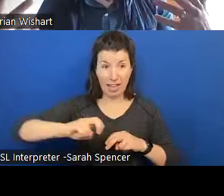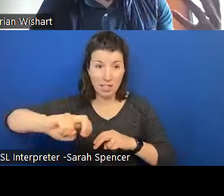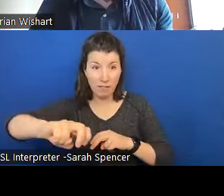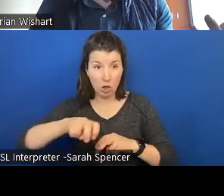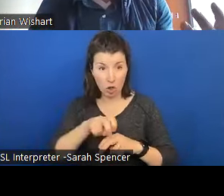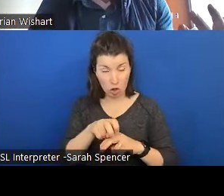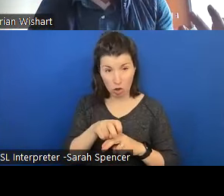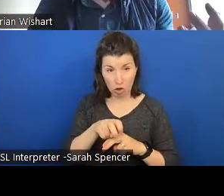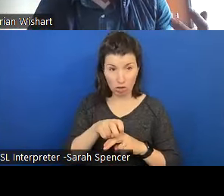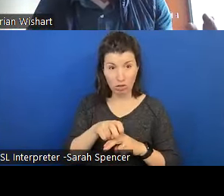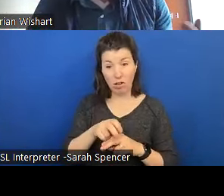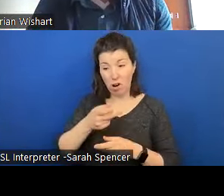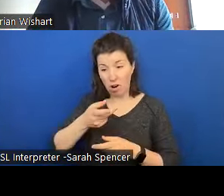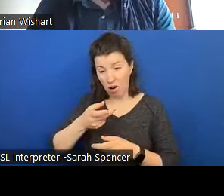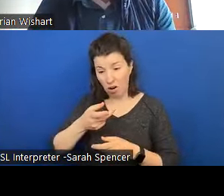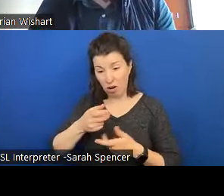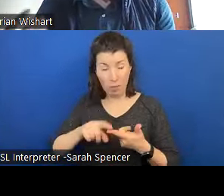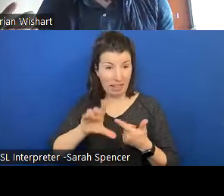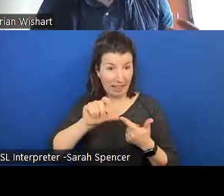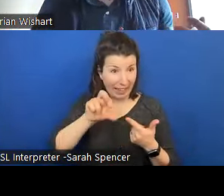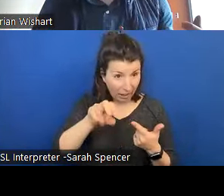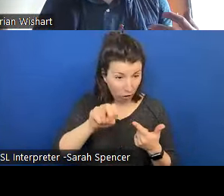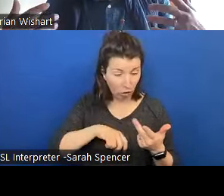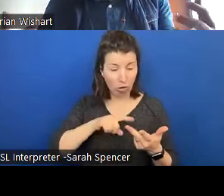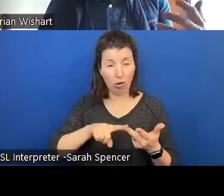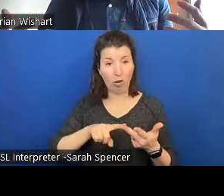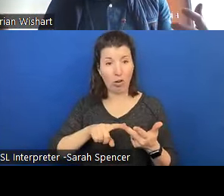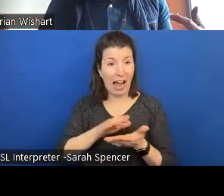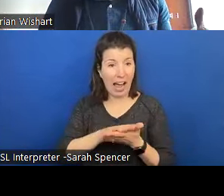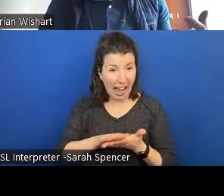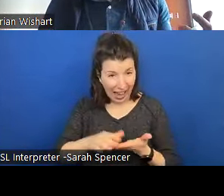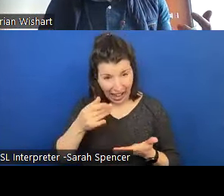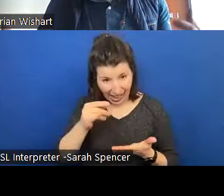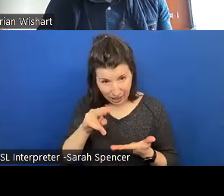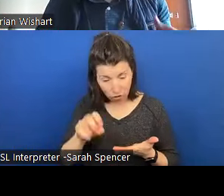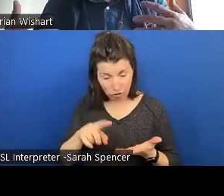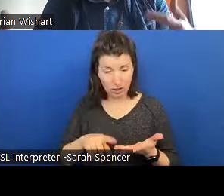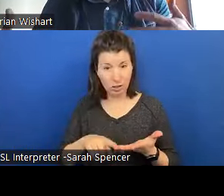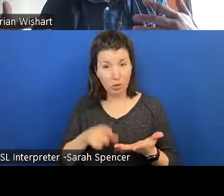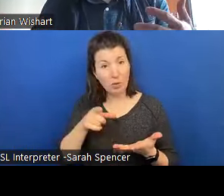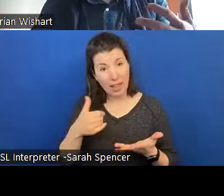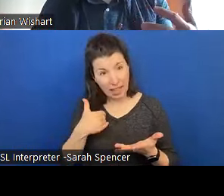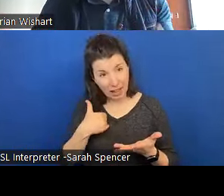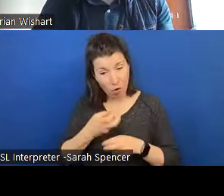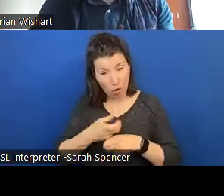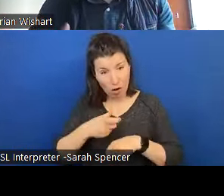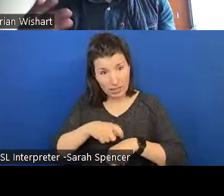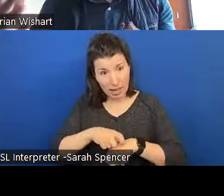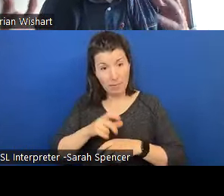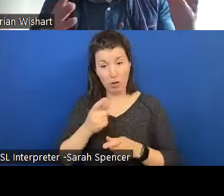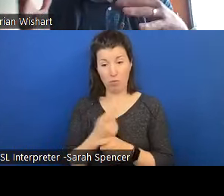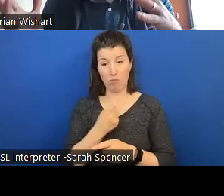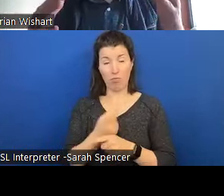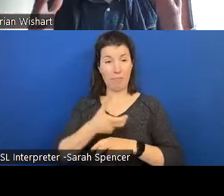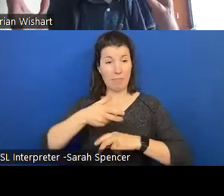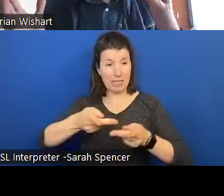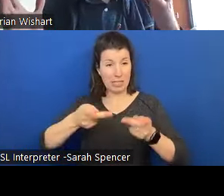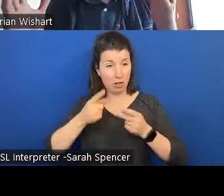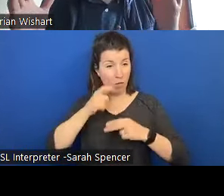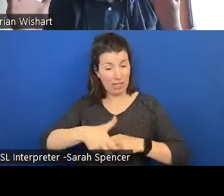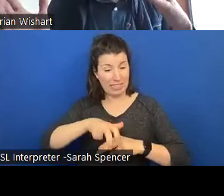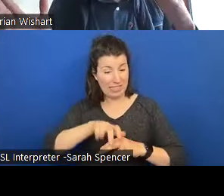cares and hygiene and that sort? Are we having difficulty getting into the appropriate position for seating? Or having issues with